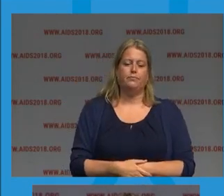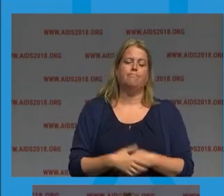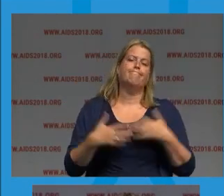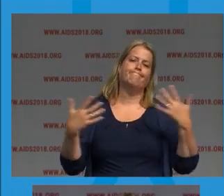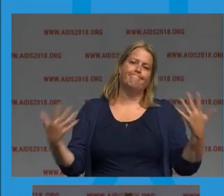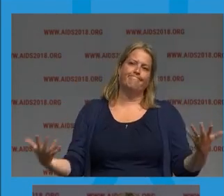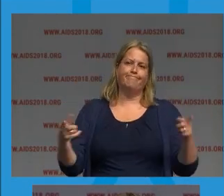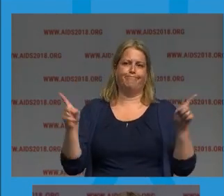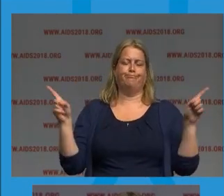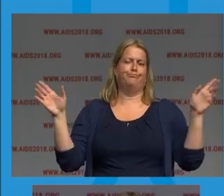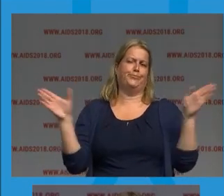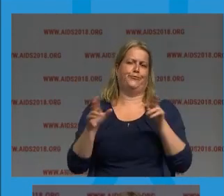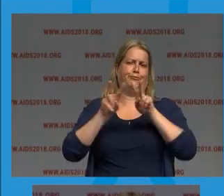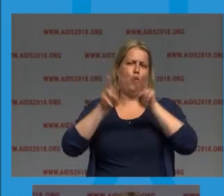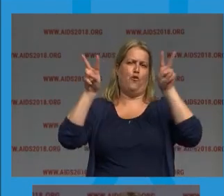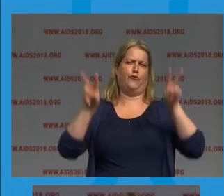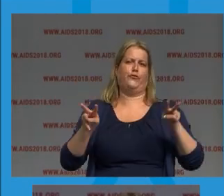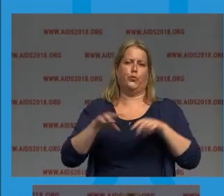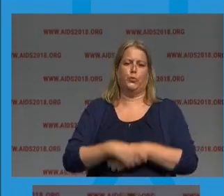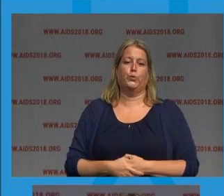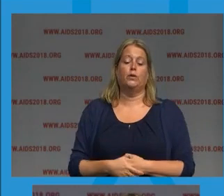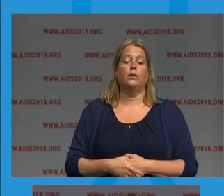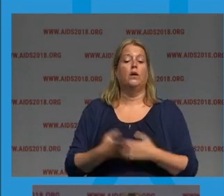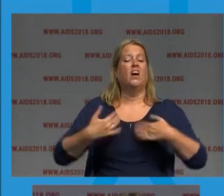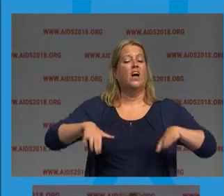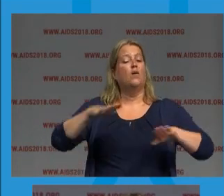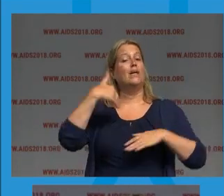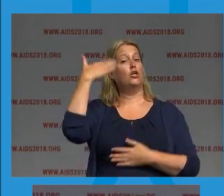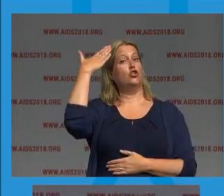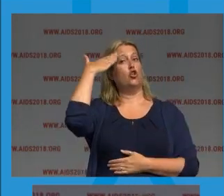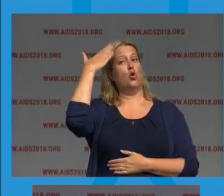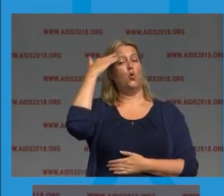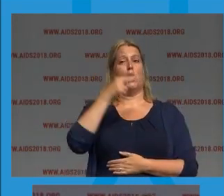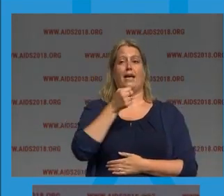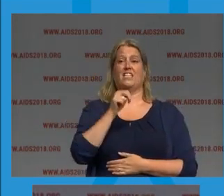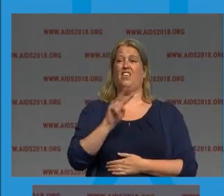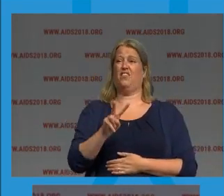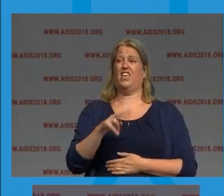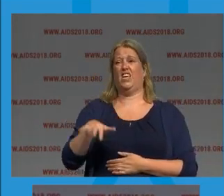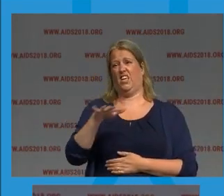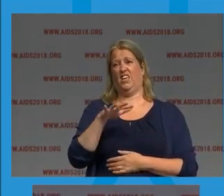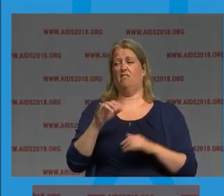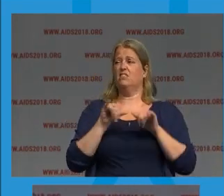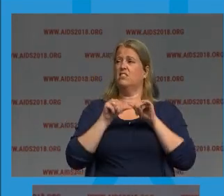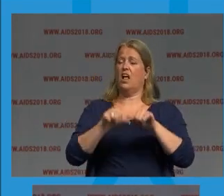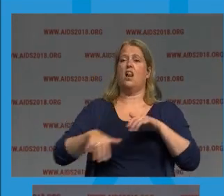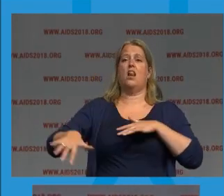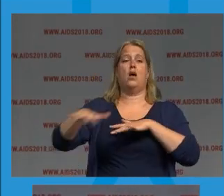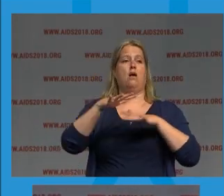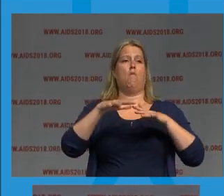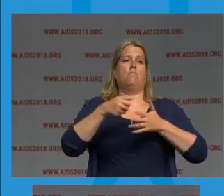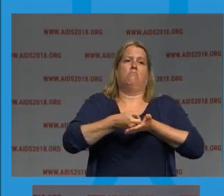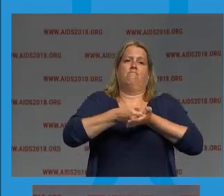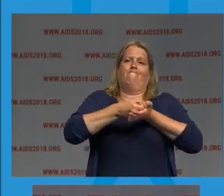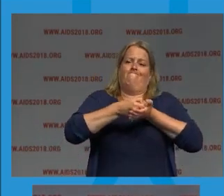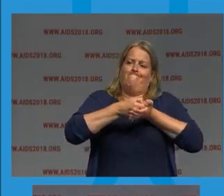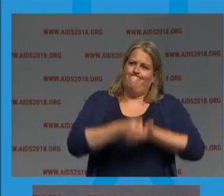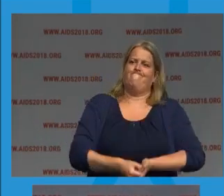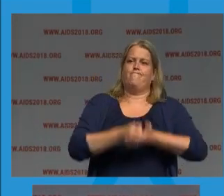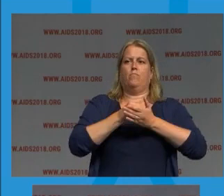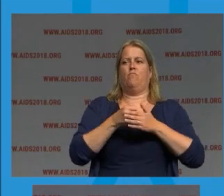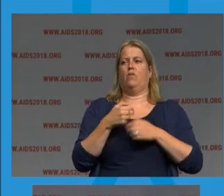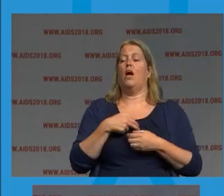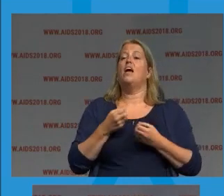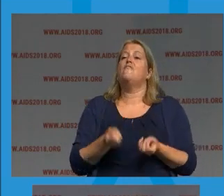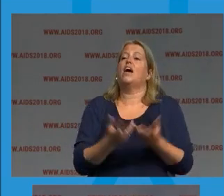So as a brief overview, we know that HIV remains one of the fundamental infectious disease pandemics around the world